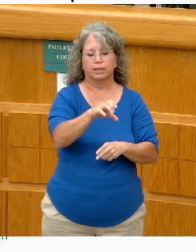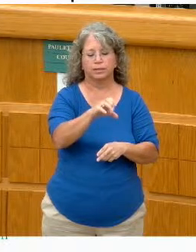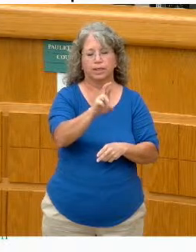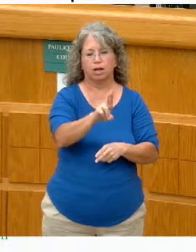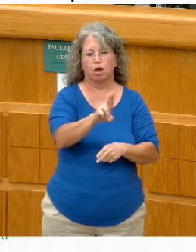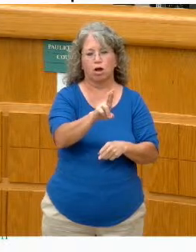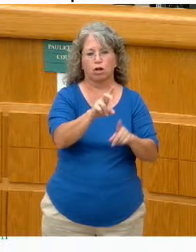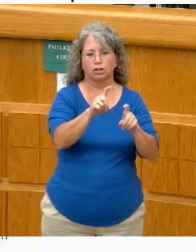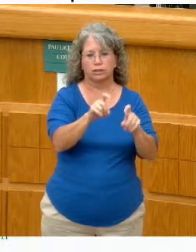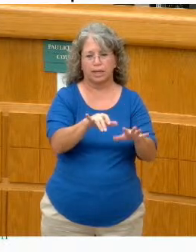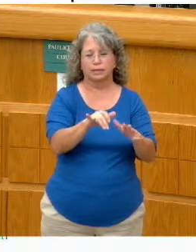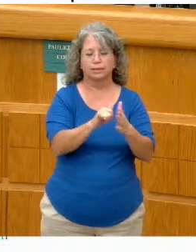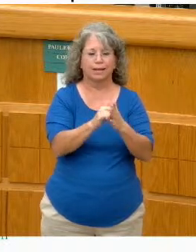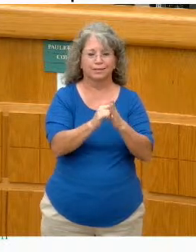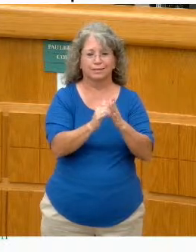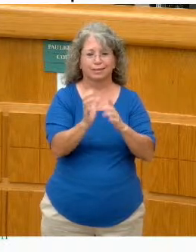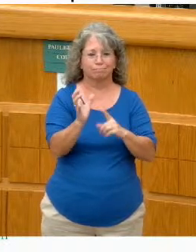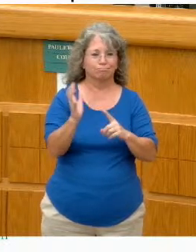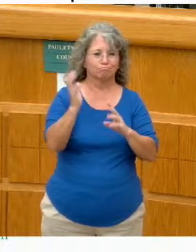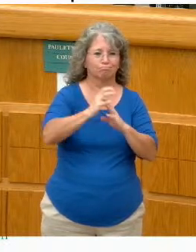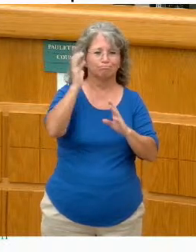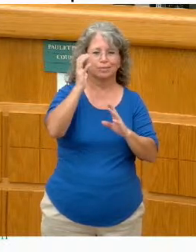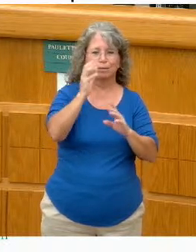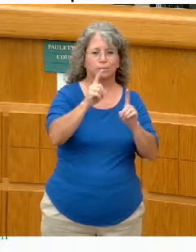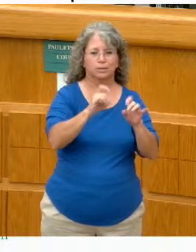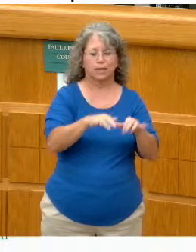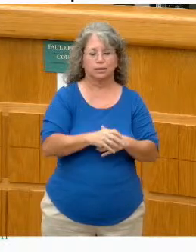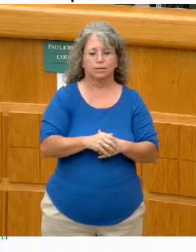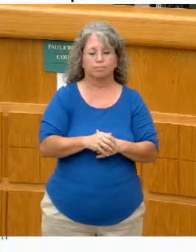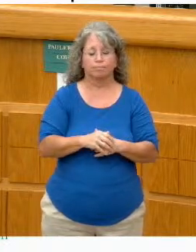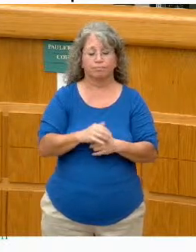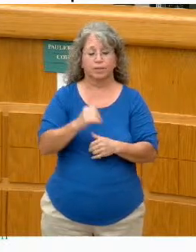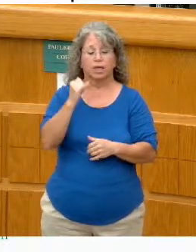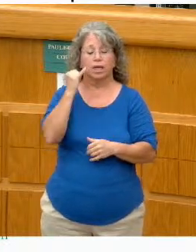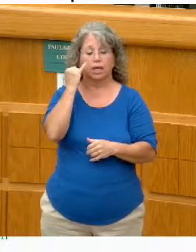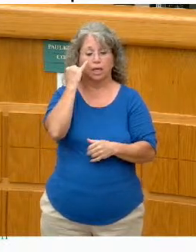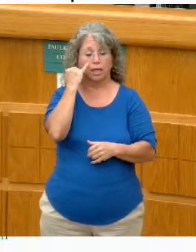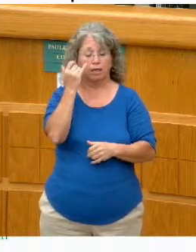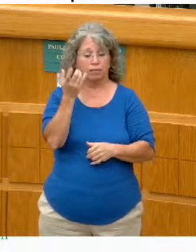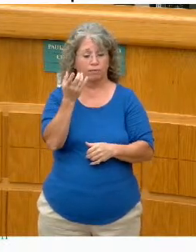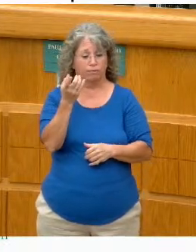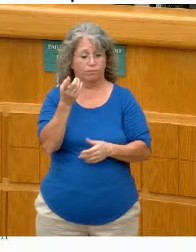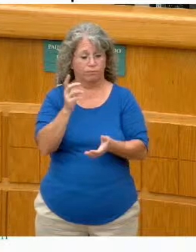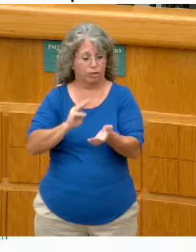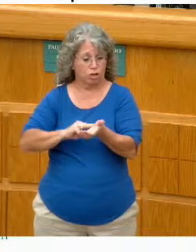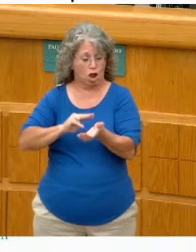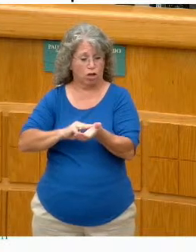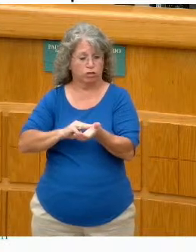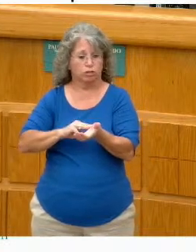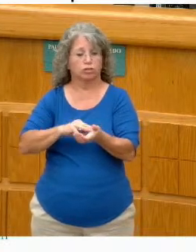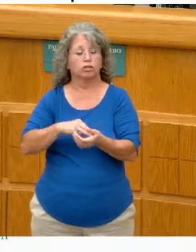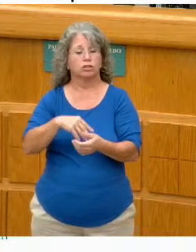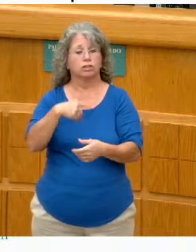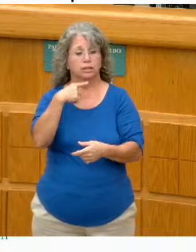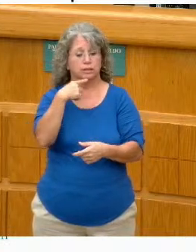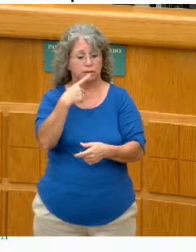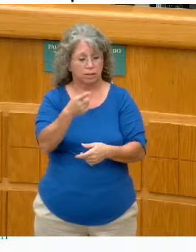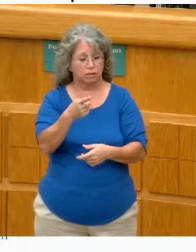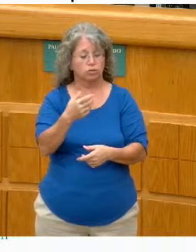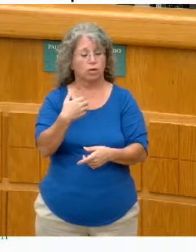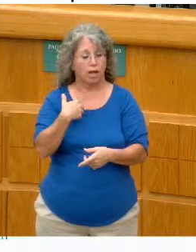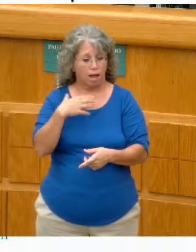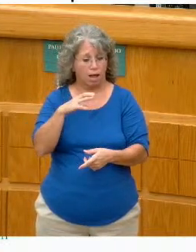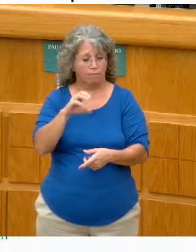kind of gold standard test. And if a doctor diagnoses you with COVID-19 and you test positive with an antibody test